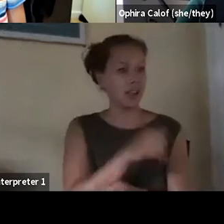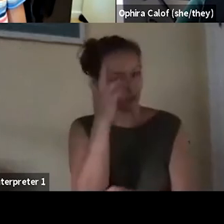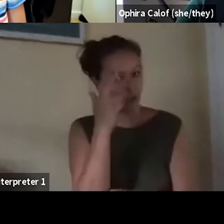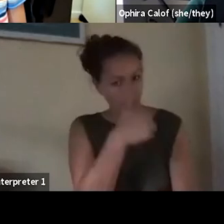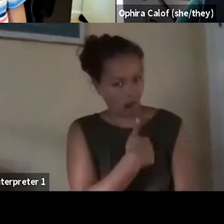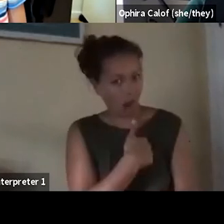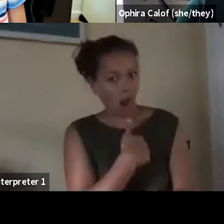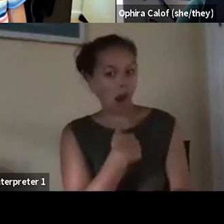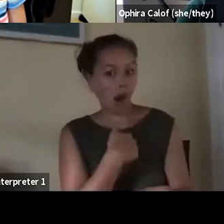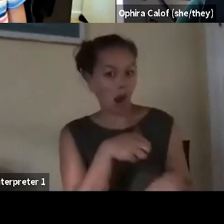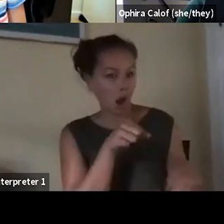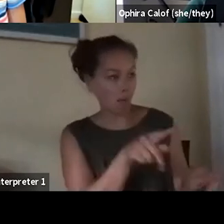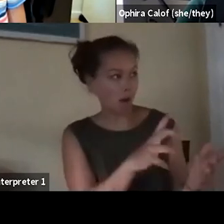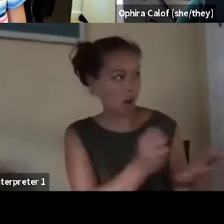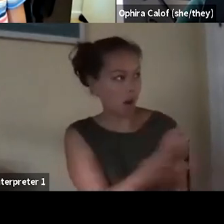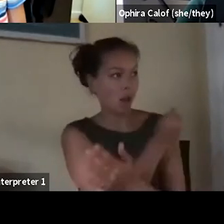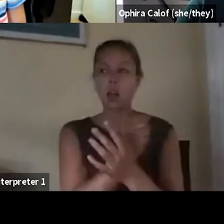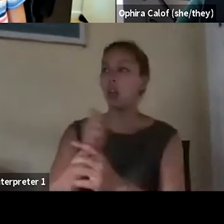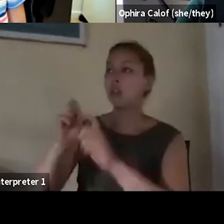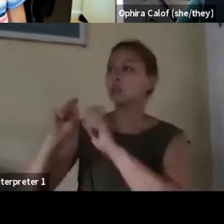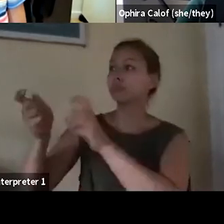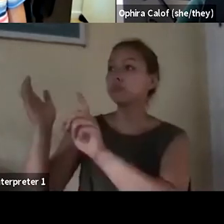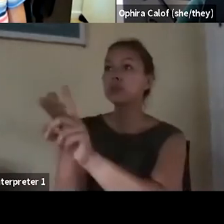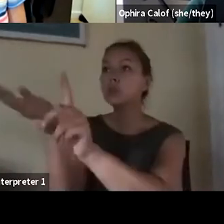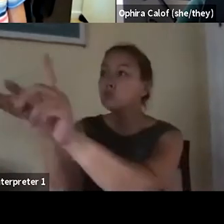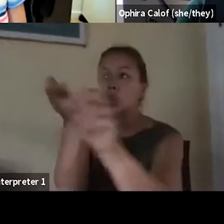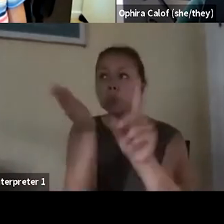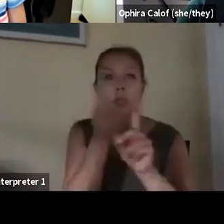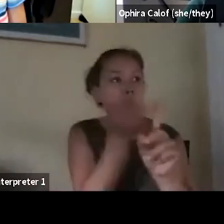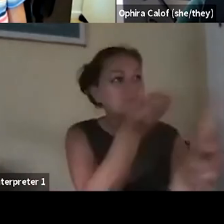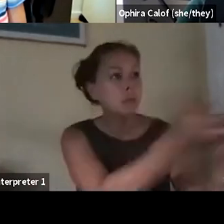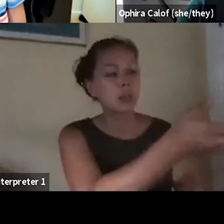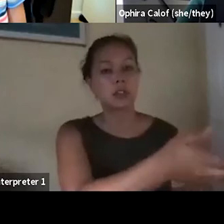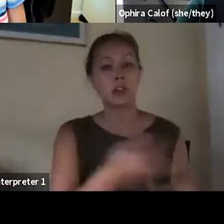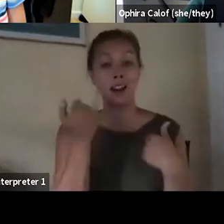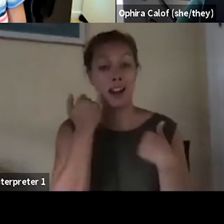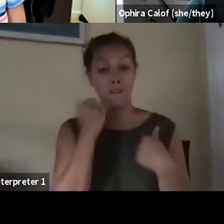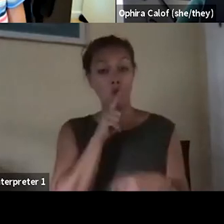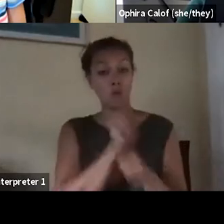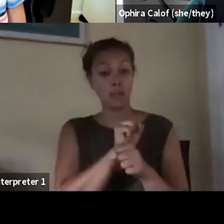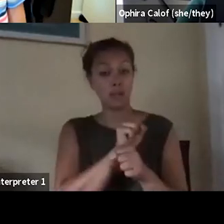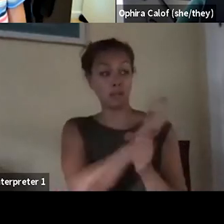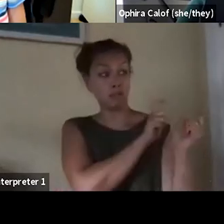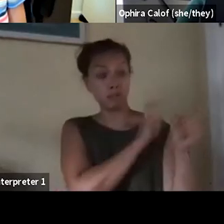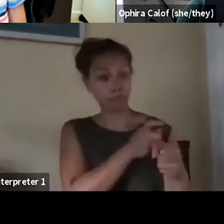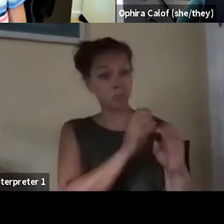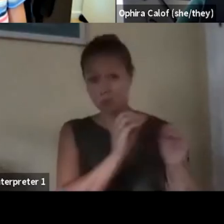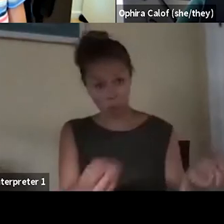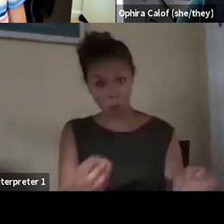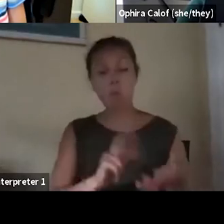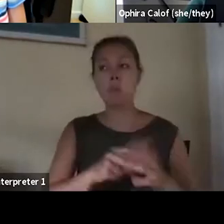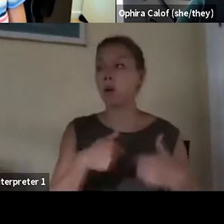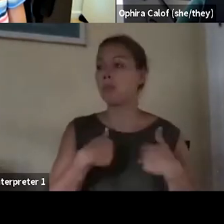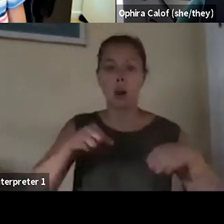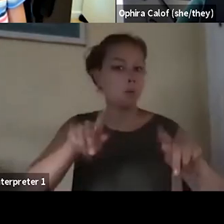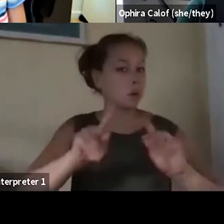meet executives on the other side of the world that I would not have had a chance to interact with aside from that scholarship. So scholarships like that, as opposed to ones